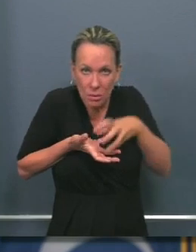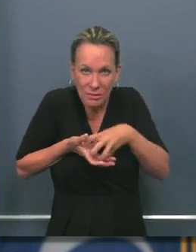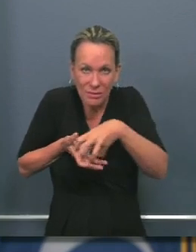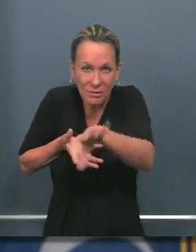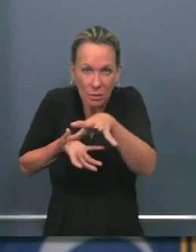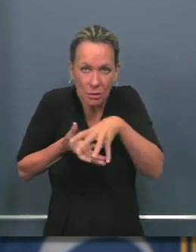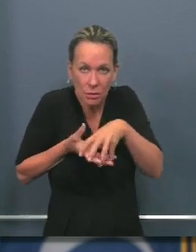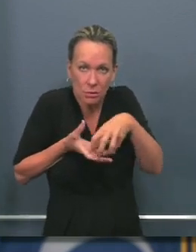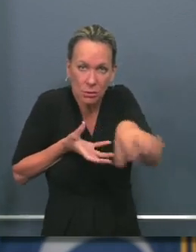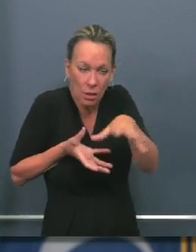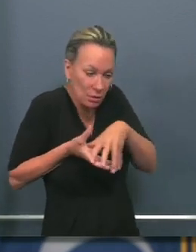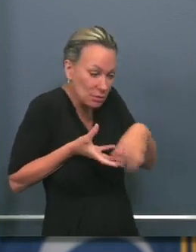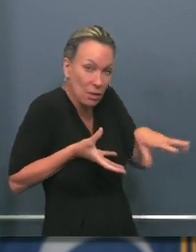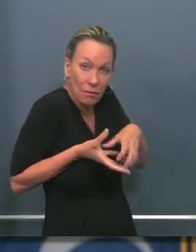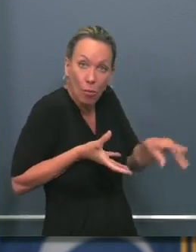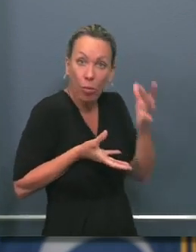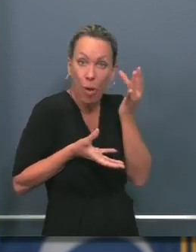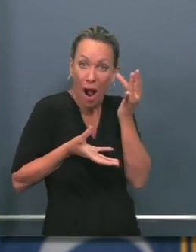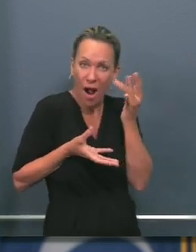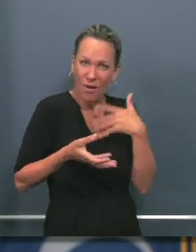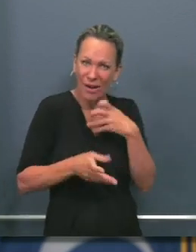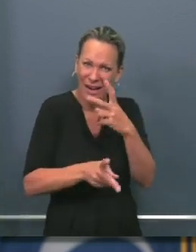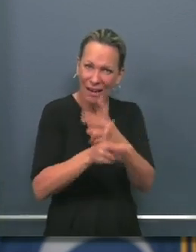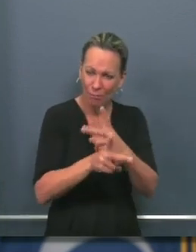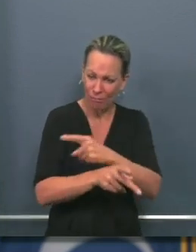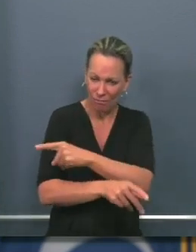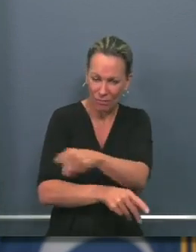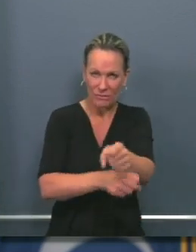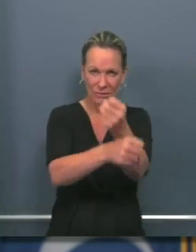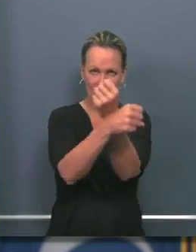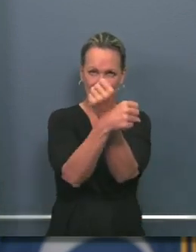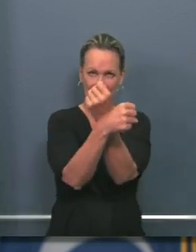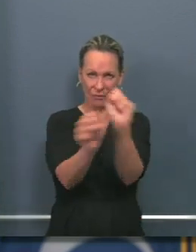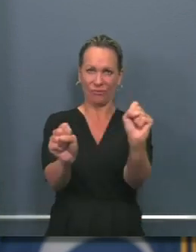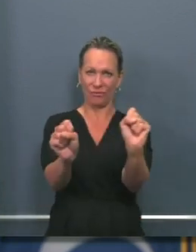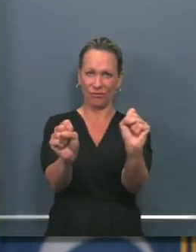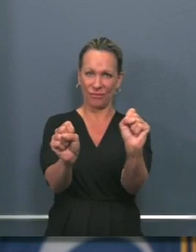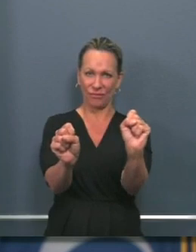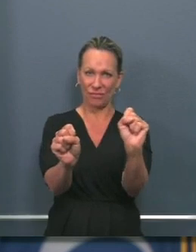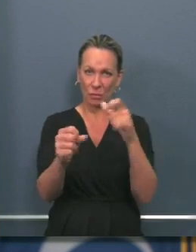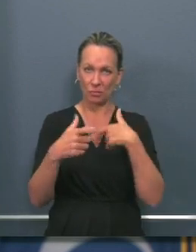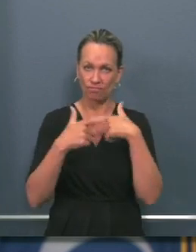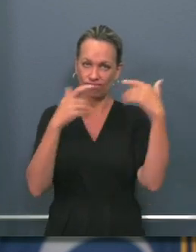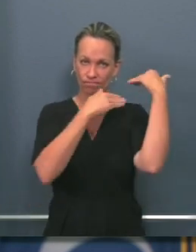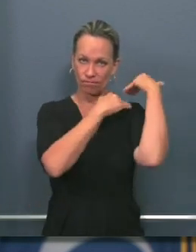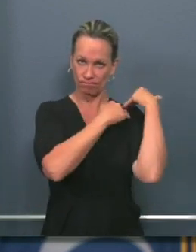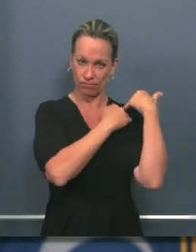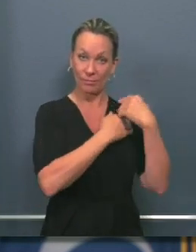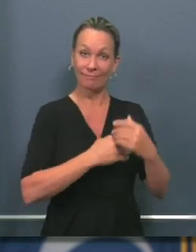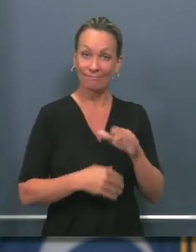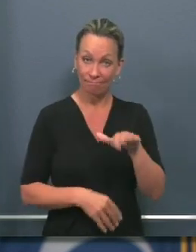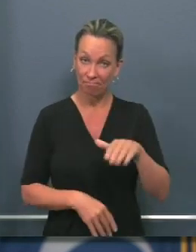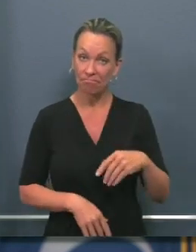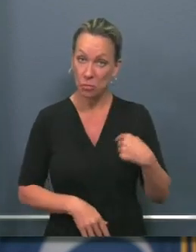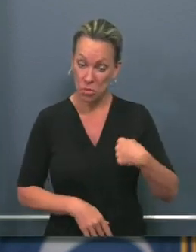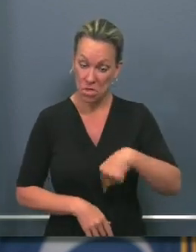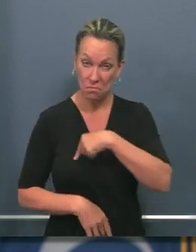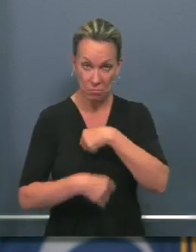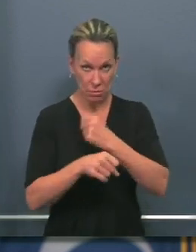progress has been made in that space, and that allows us to make more progress in terms of these